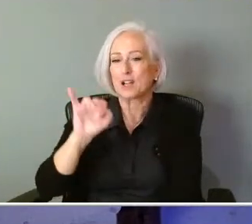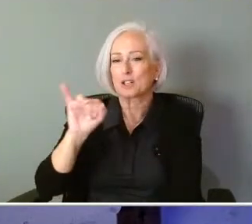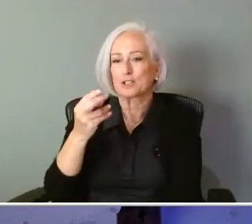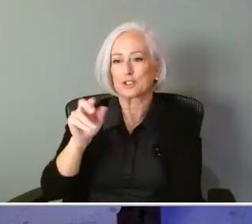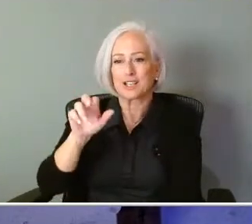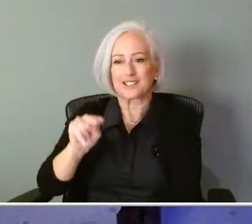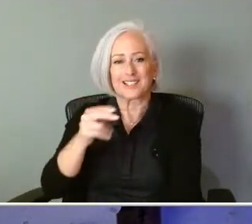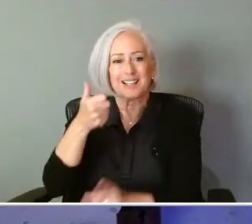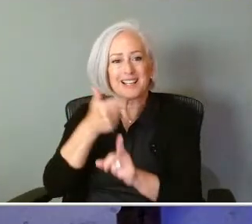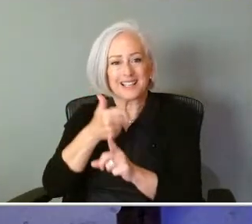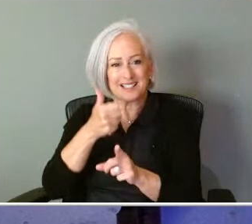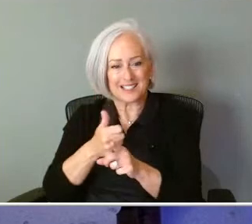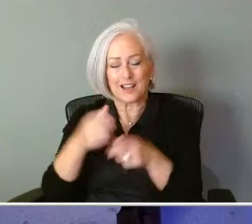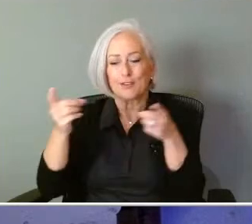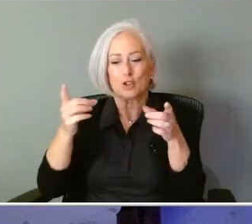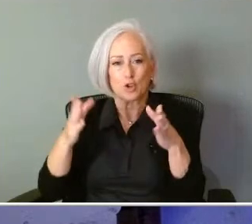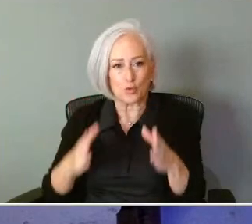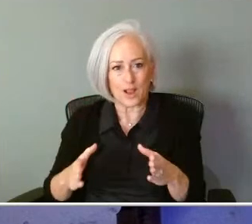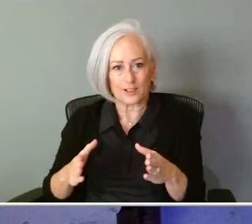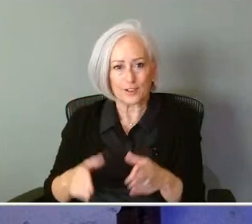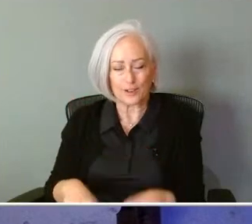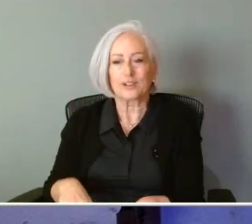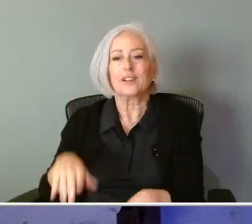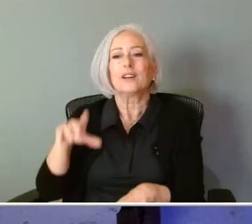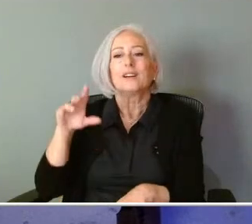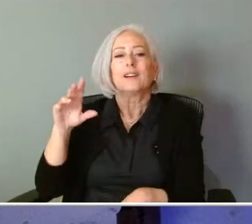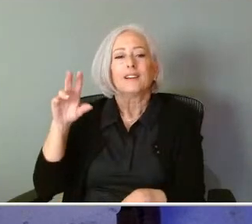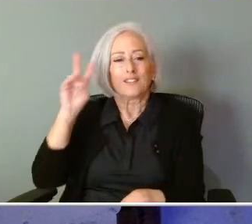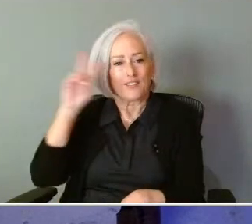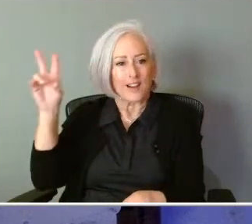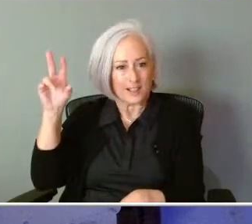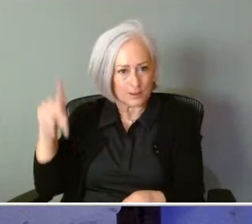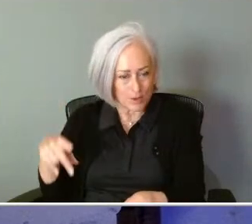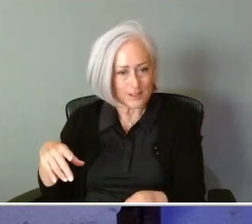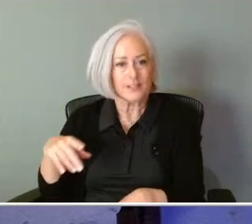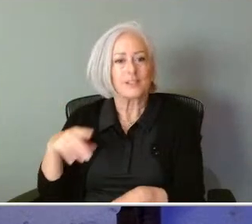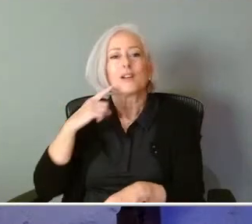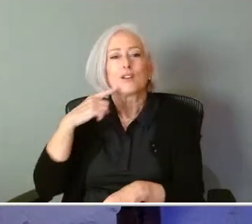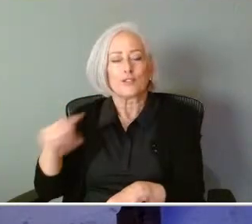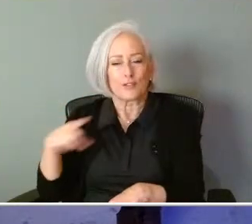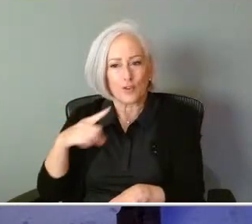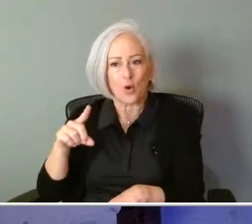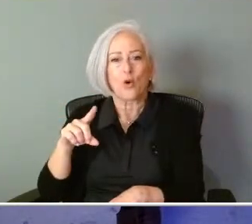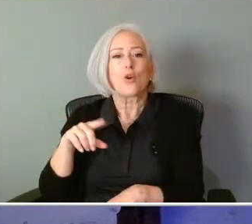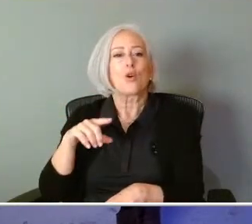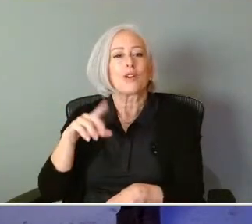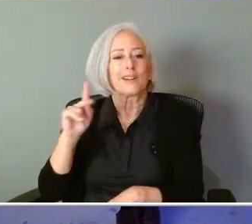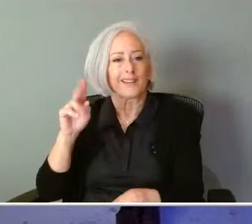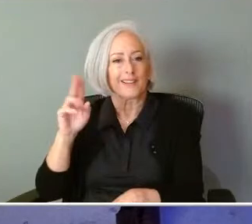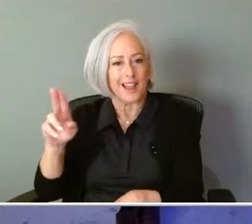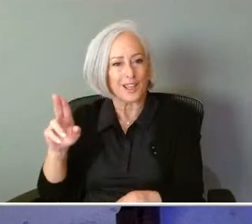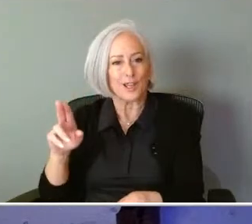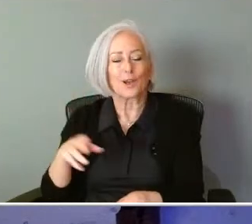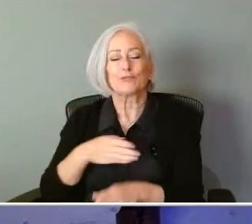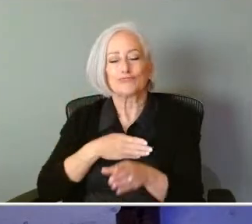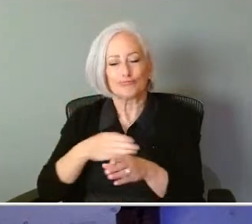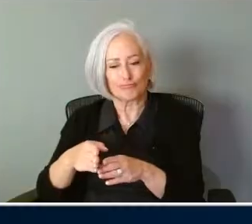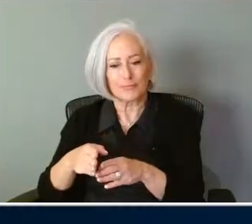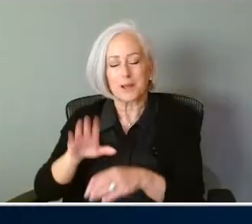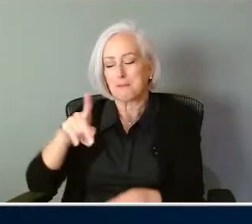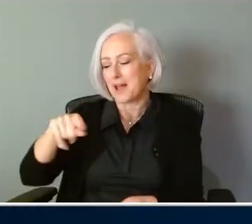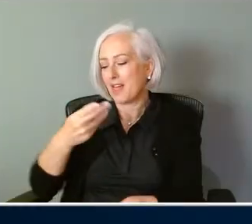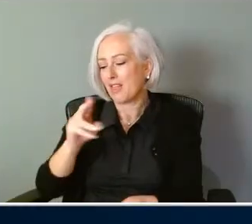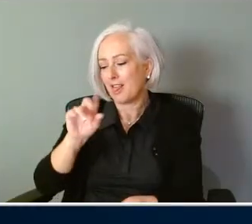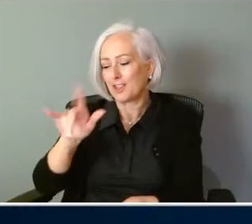vice chancellor of KU Cancer Center and an expert in cancer biology and pathology. Good morning to you. Good morning. Good to have you at the table. And joining